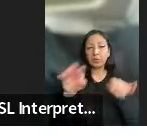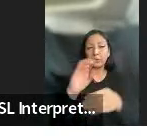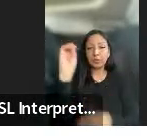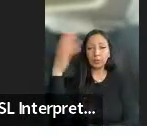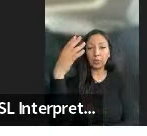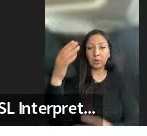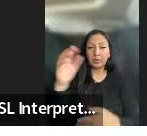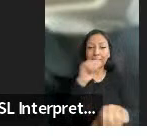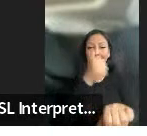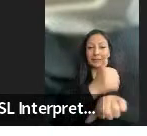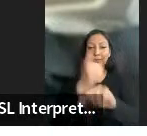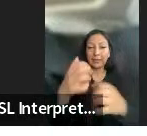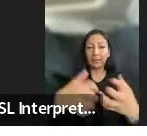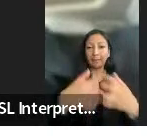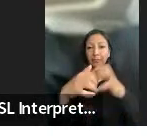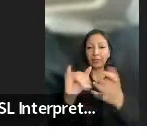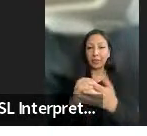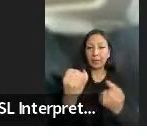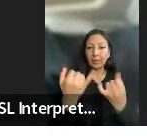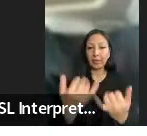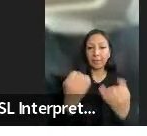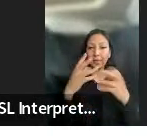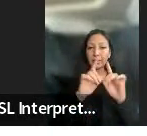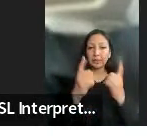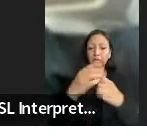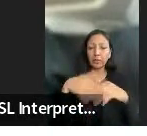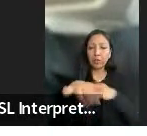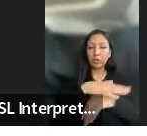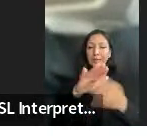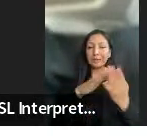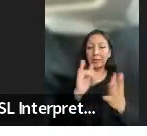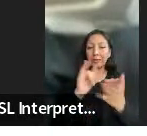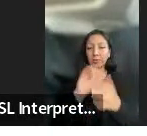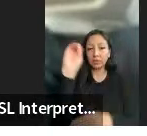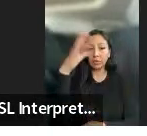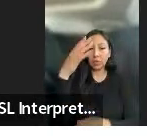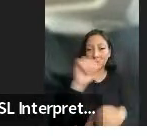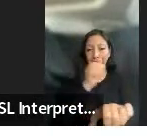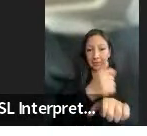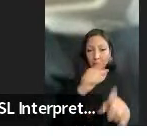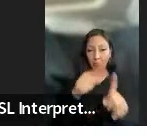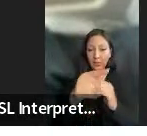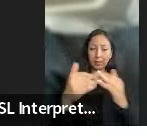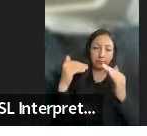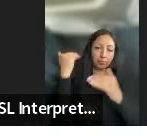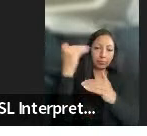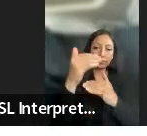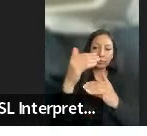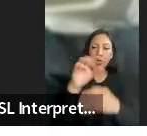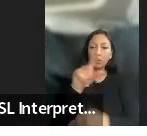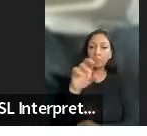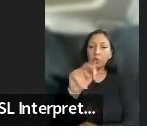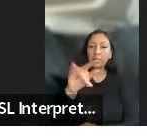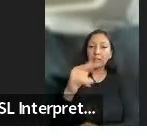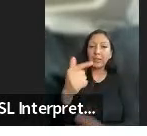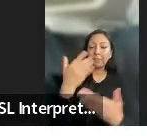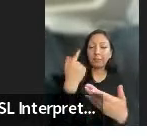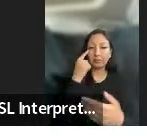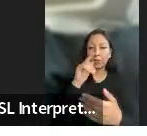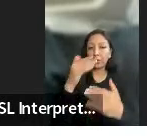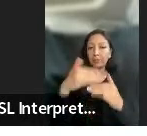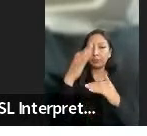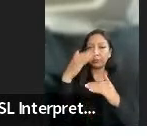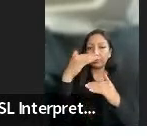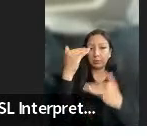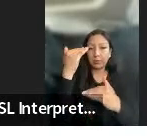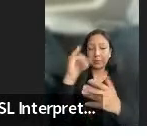installations. Currently, in many districts across the city, those solar installations, when they exceed the zoning height limit, are limited to 15 feet. And that is